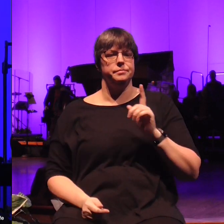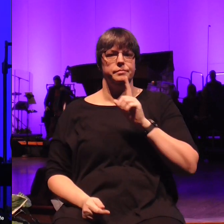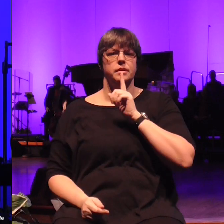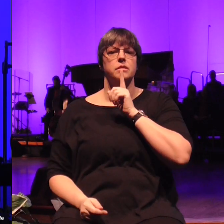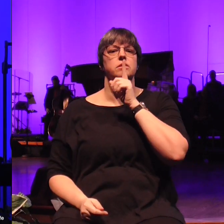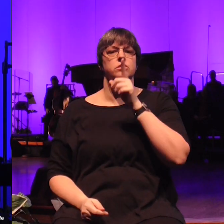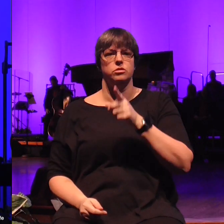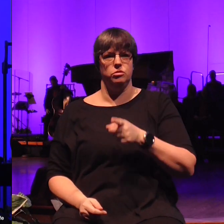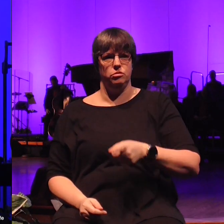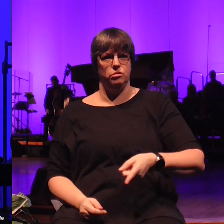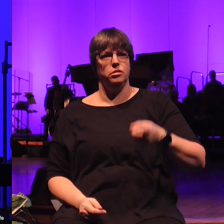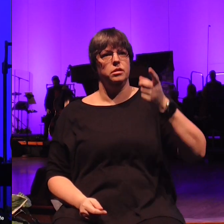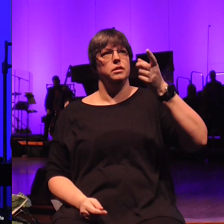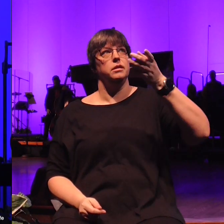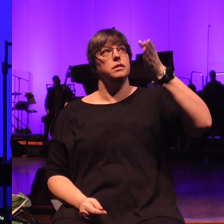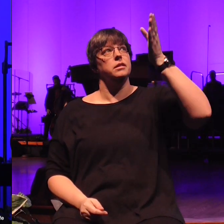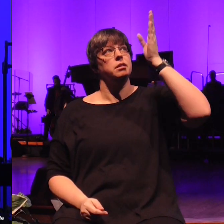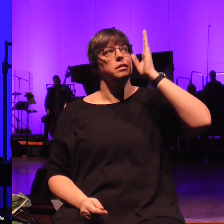face.